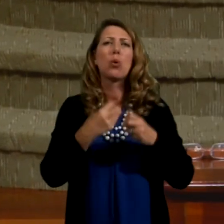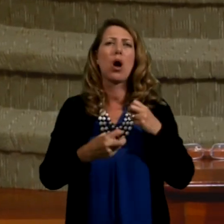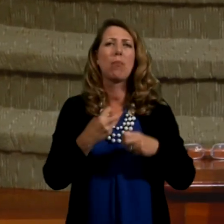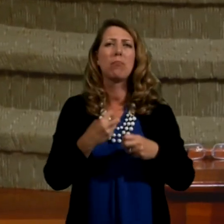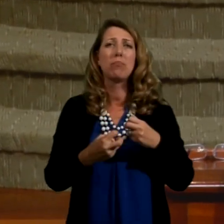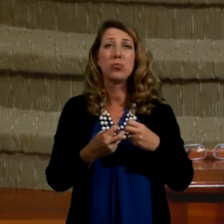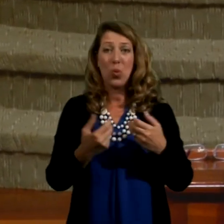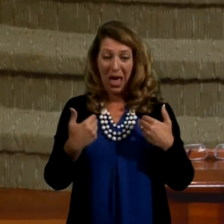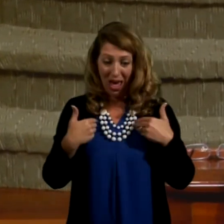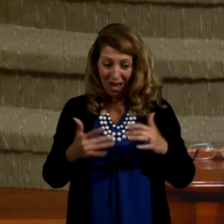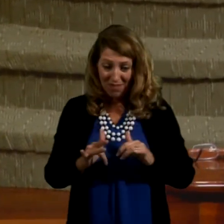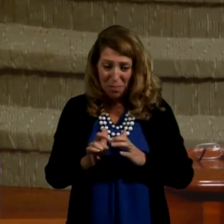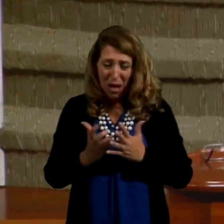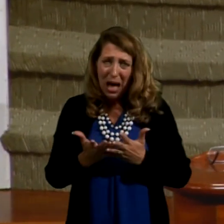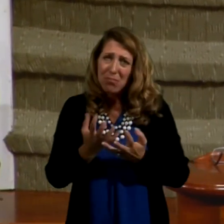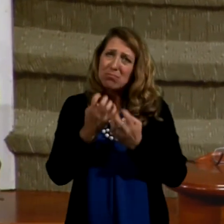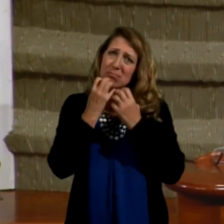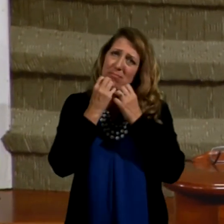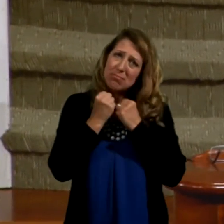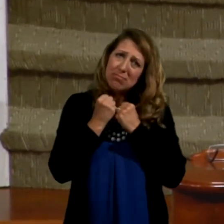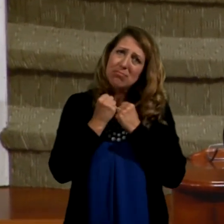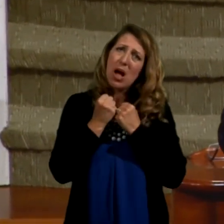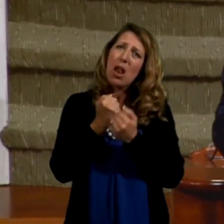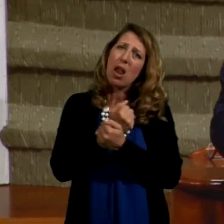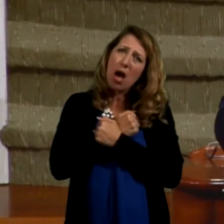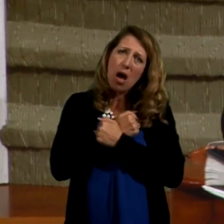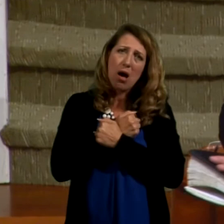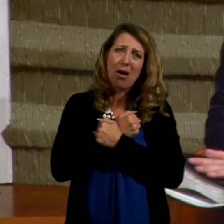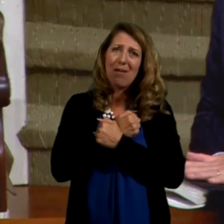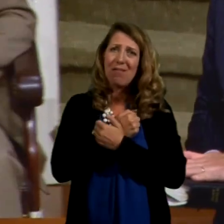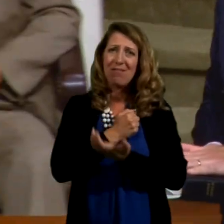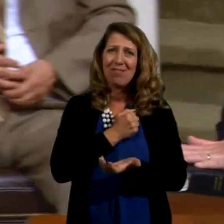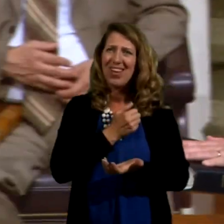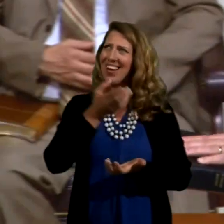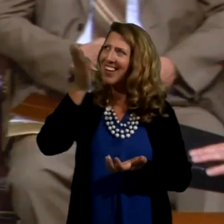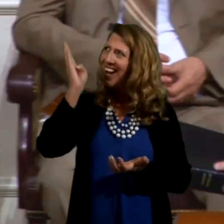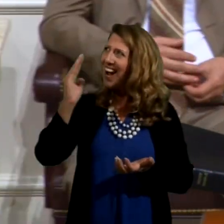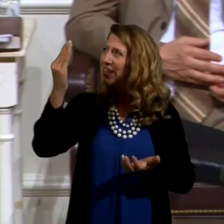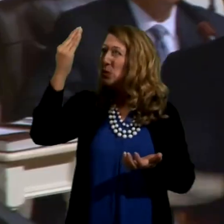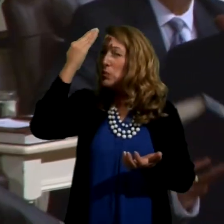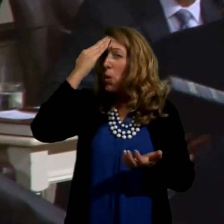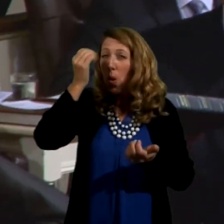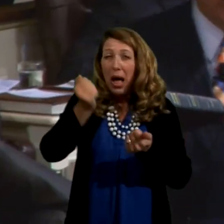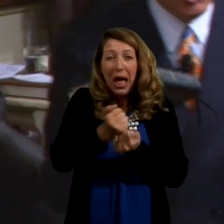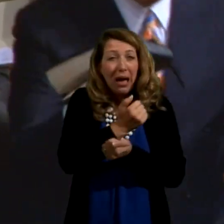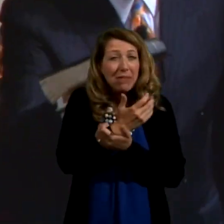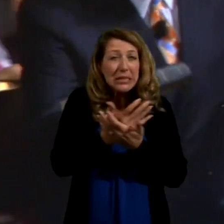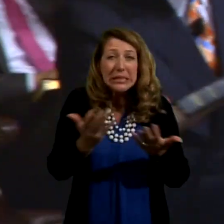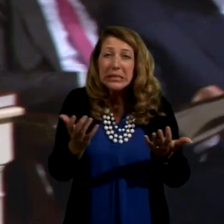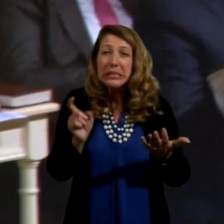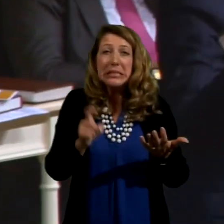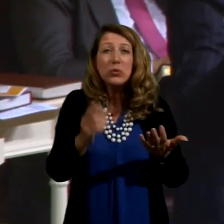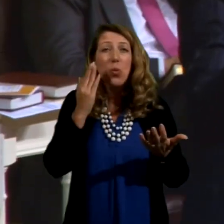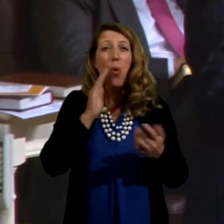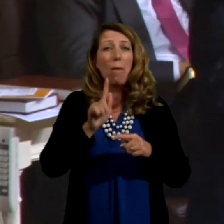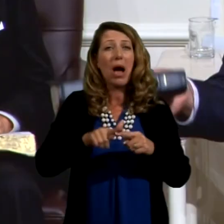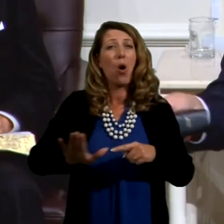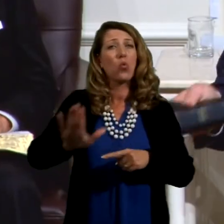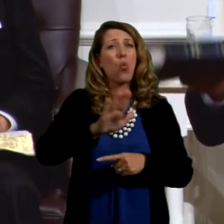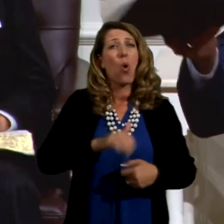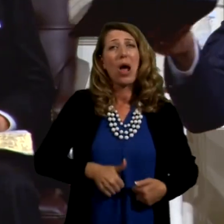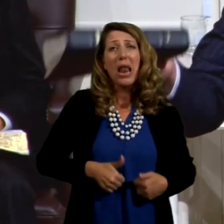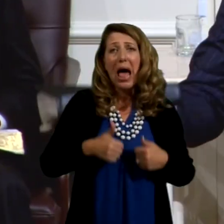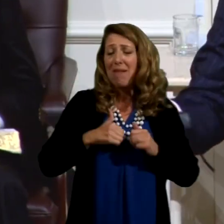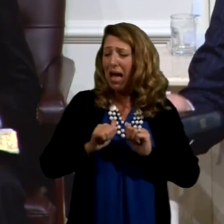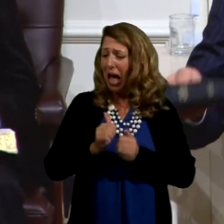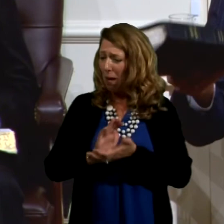Bible. It has everything. God has left no stone unturned. Everything you need to know about life and